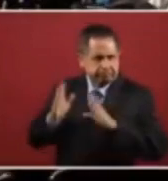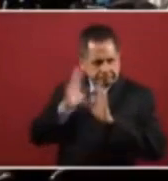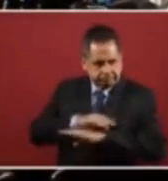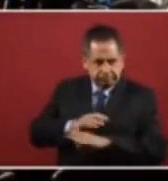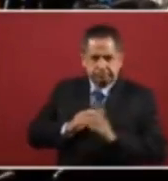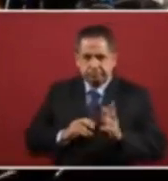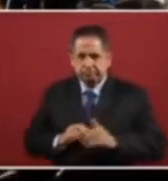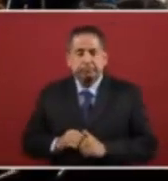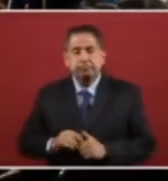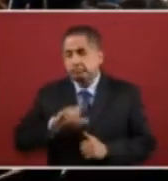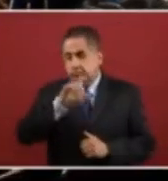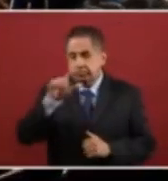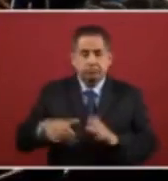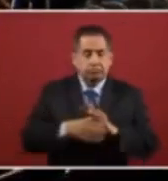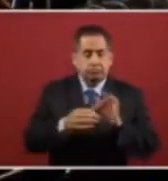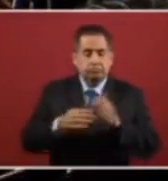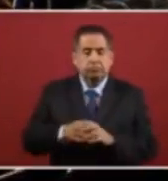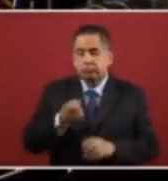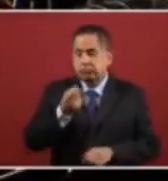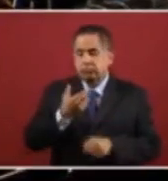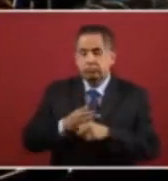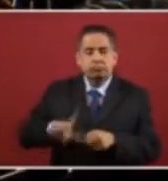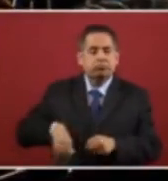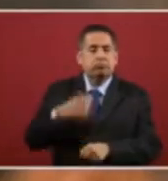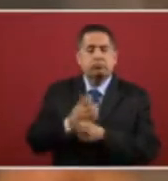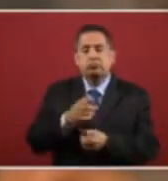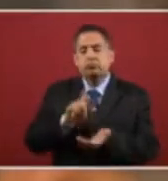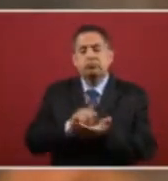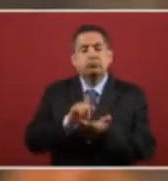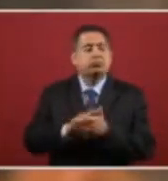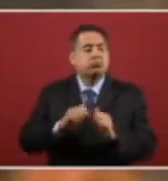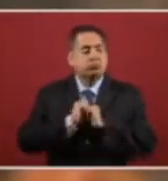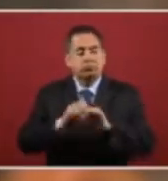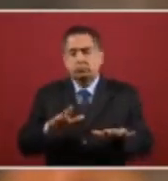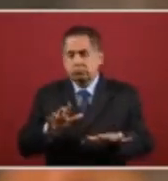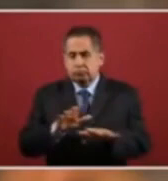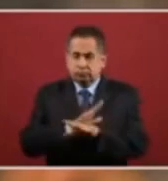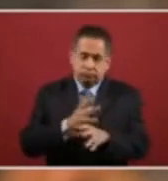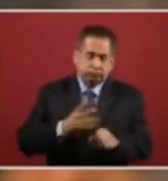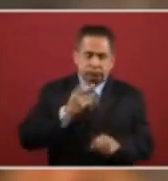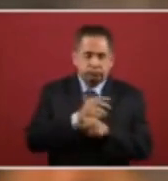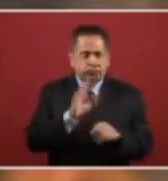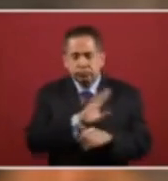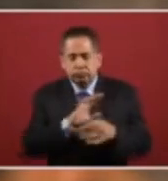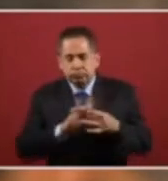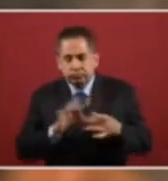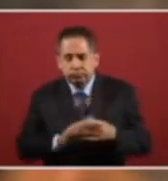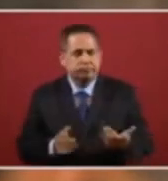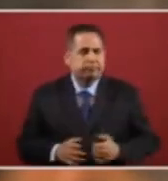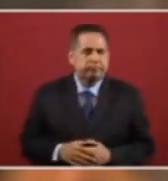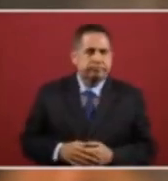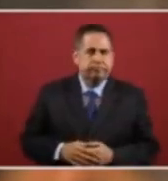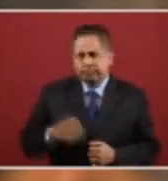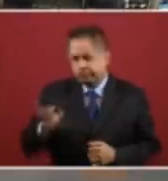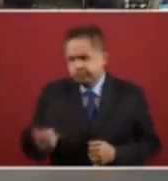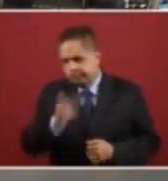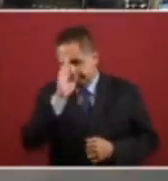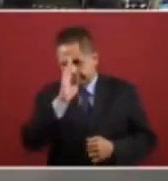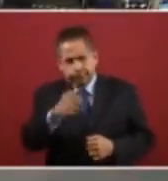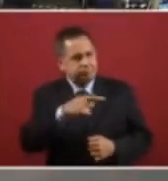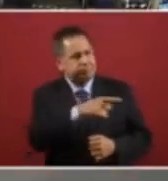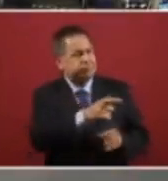about putting down their arms, and then there was a declaration or correction from the